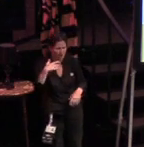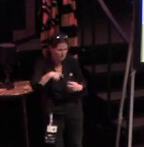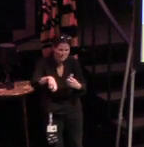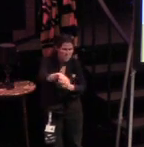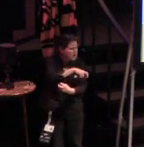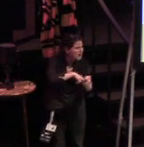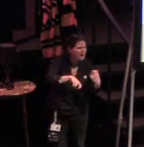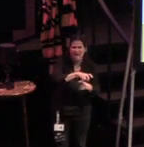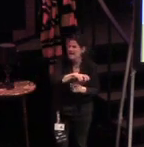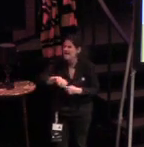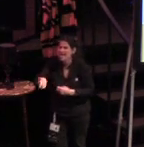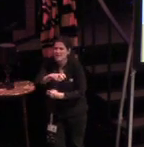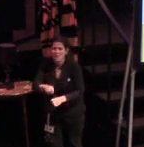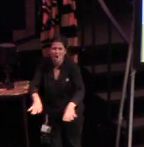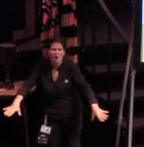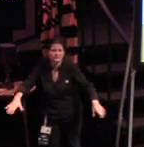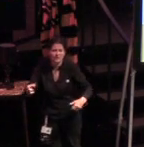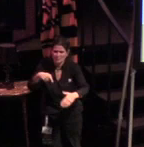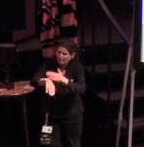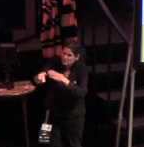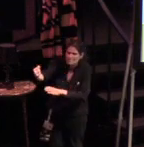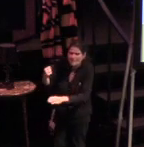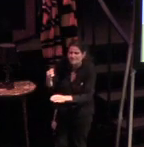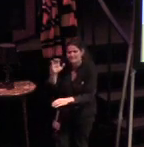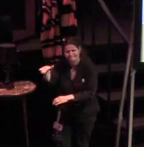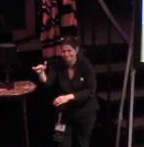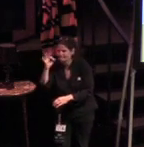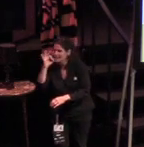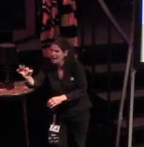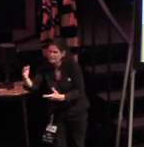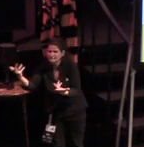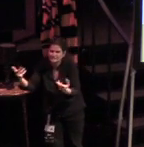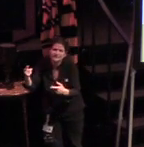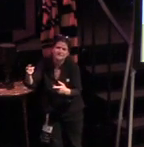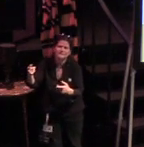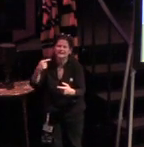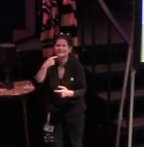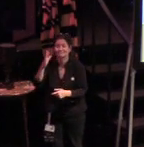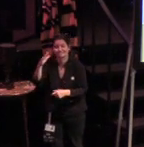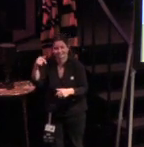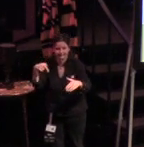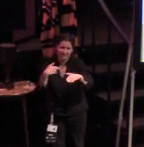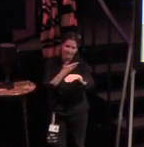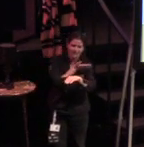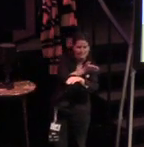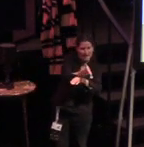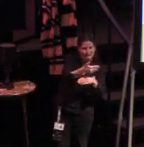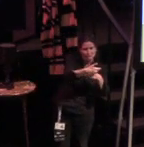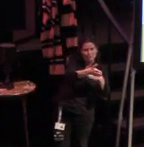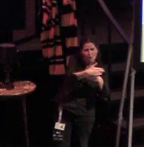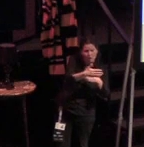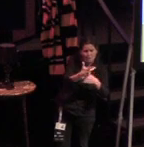be like where is this place and growing into the pub and asking the bartender in him showing me a secret door in him anyway it was really hard to find I